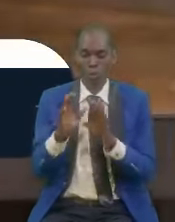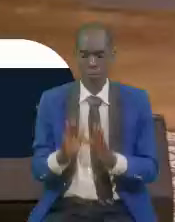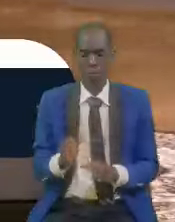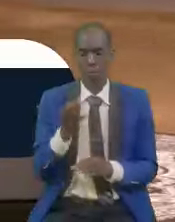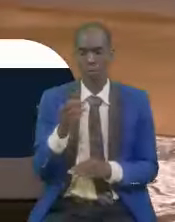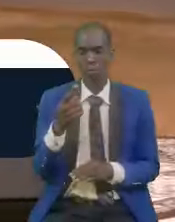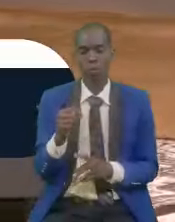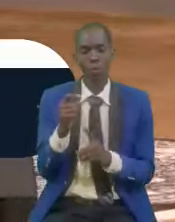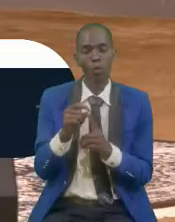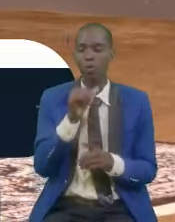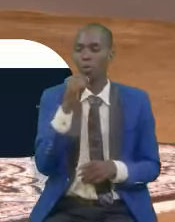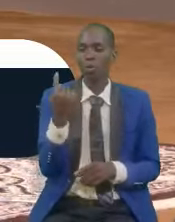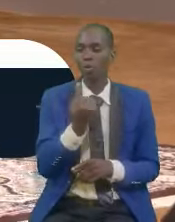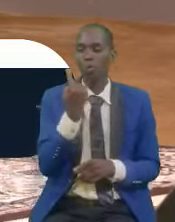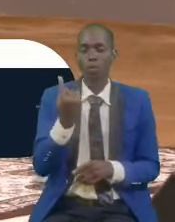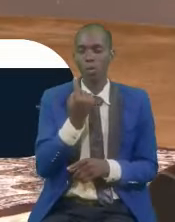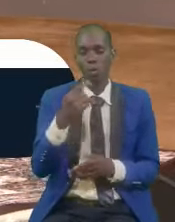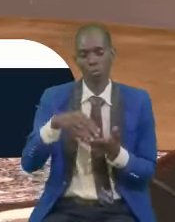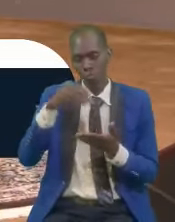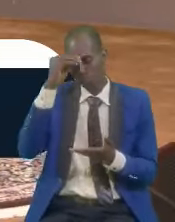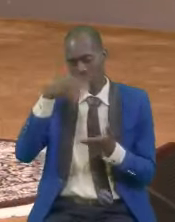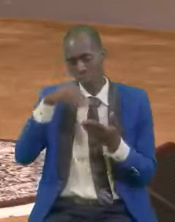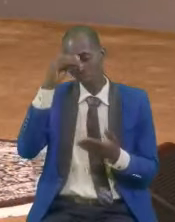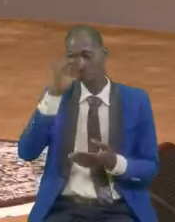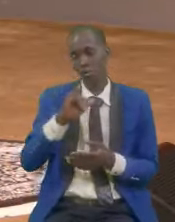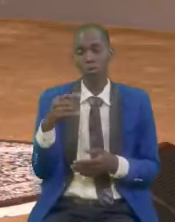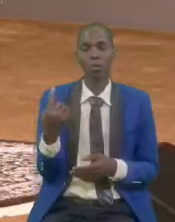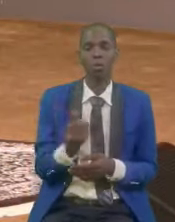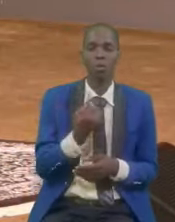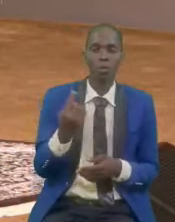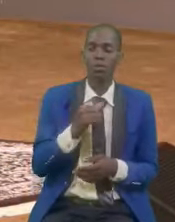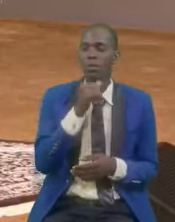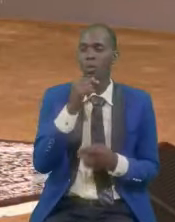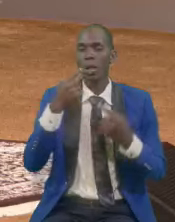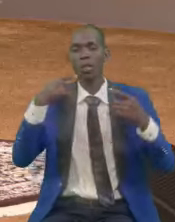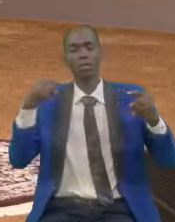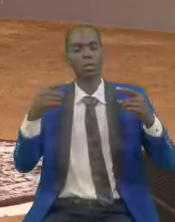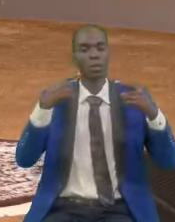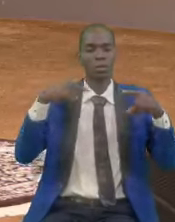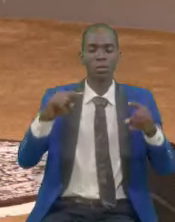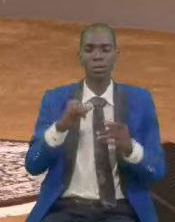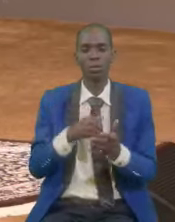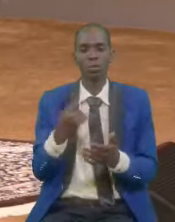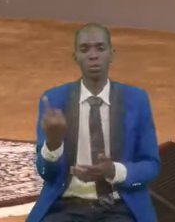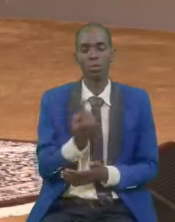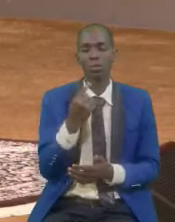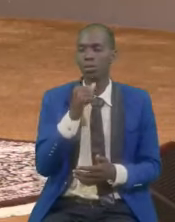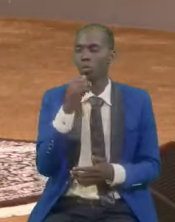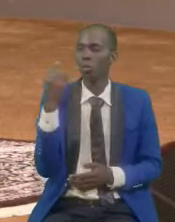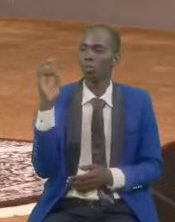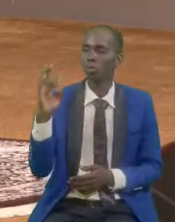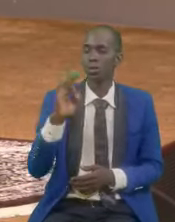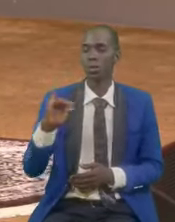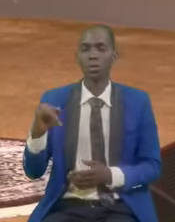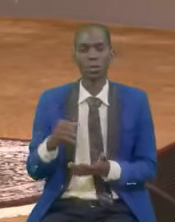not hearers only. Not proclaimers only, not preachers only, deceiving